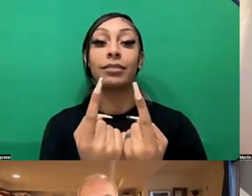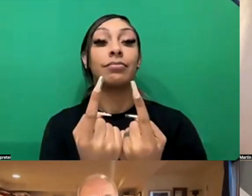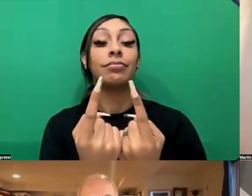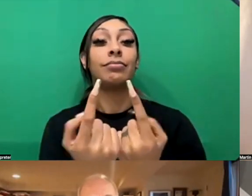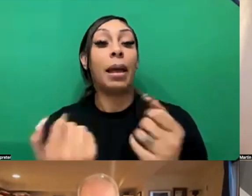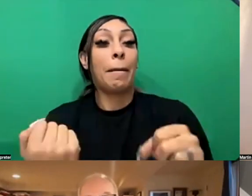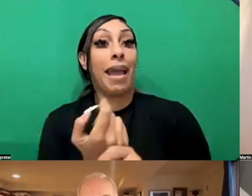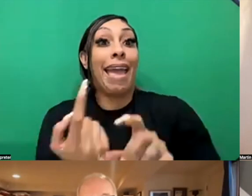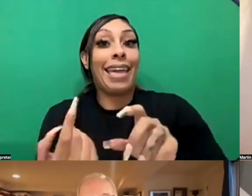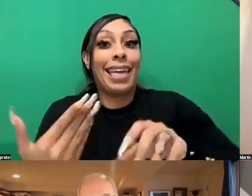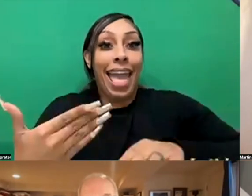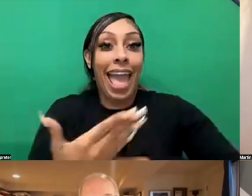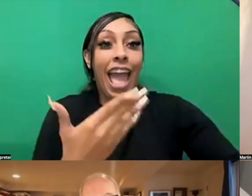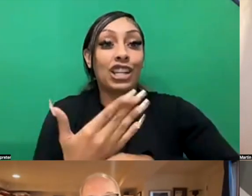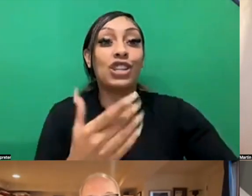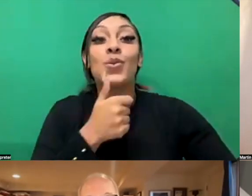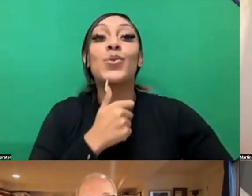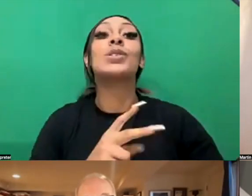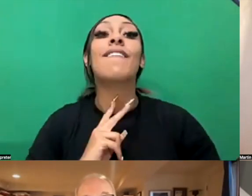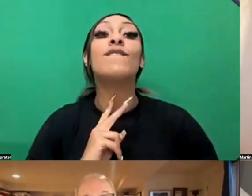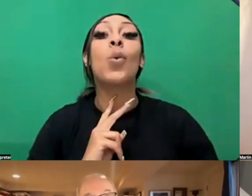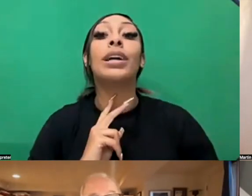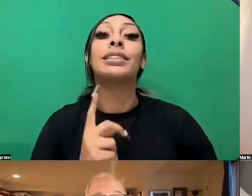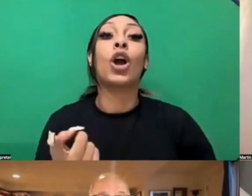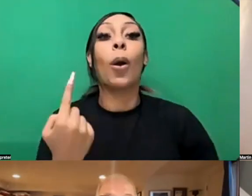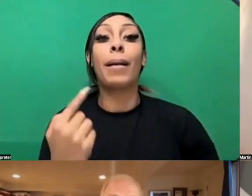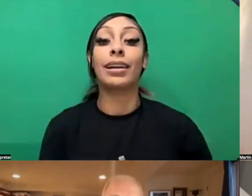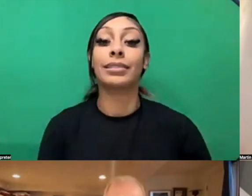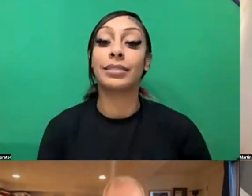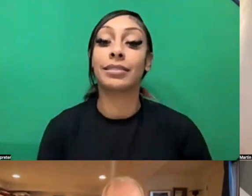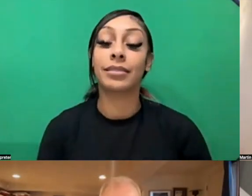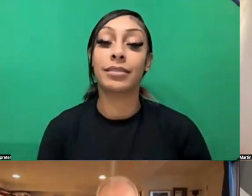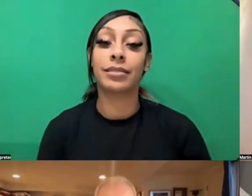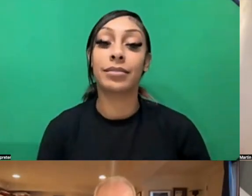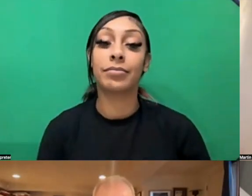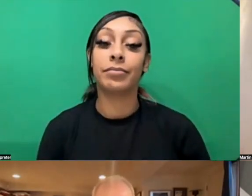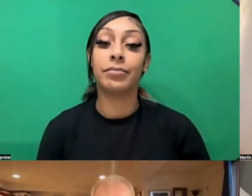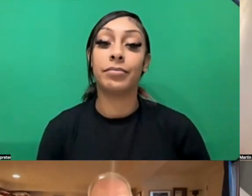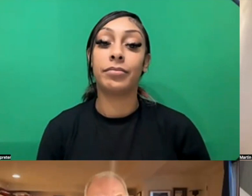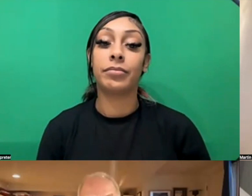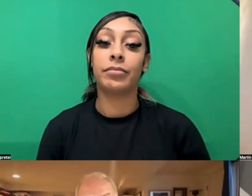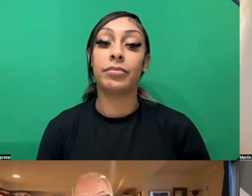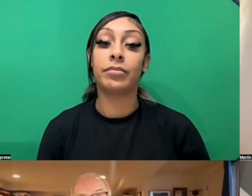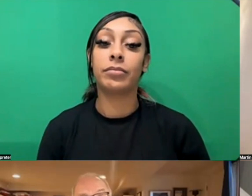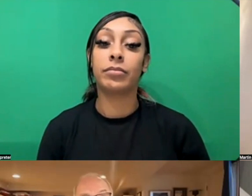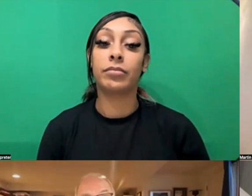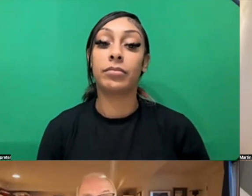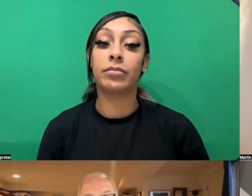action using the voice, for example. And in response to your question,